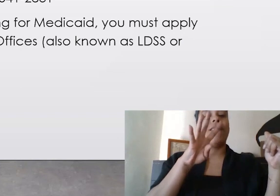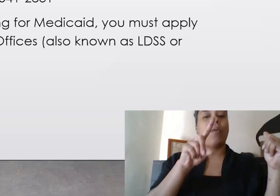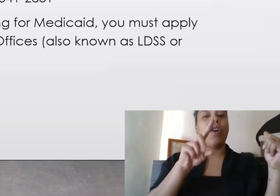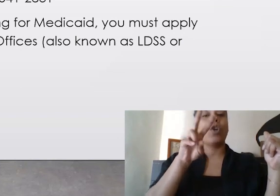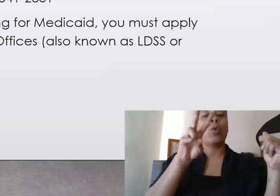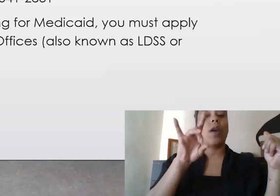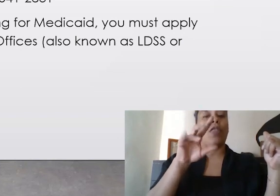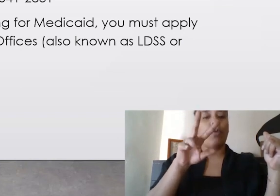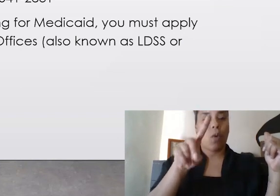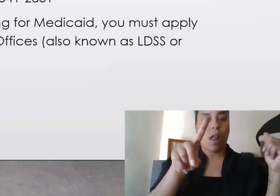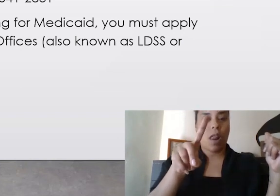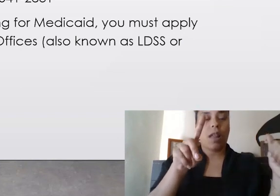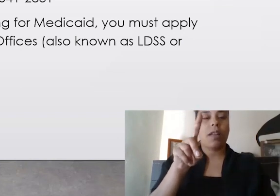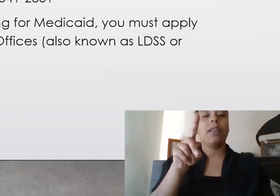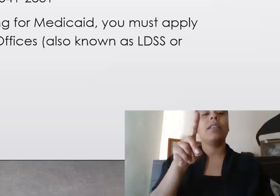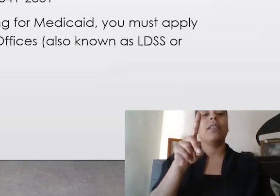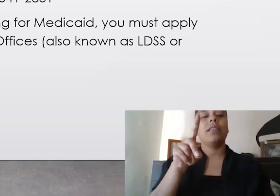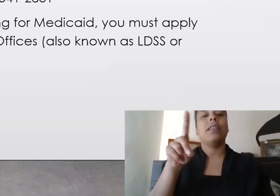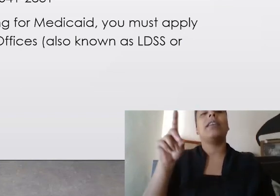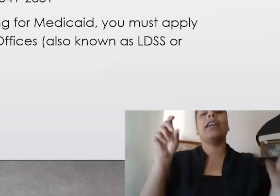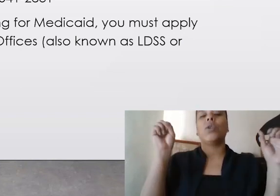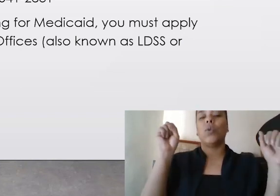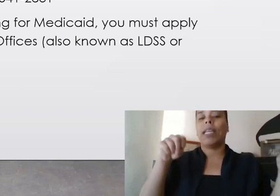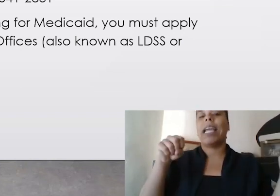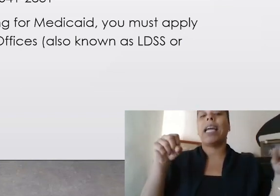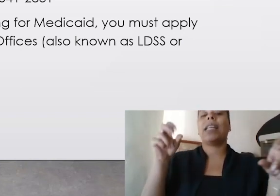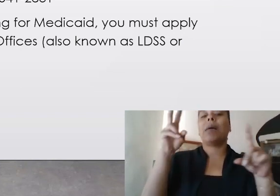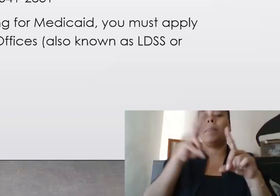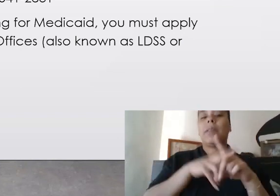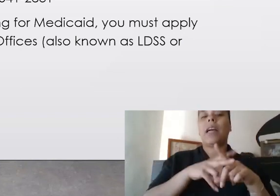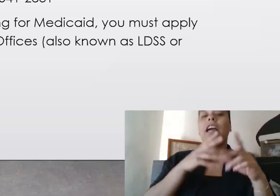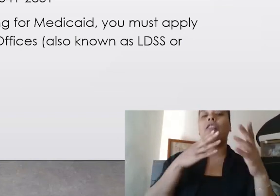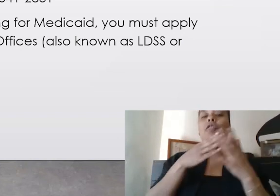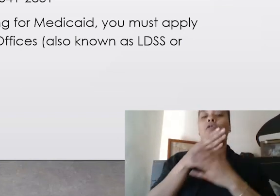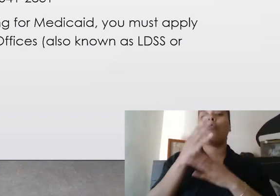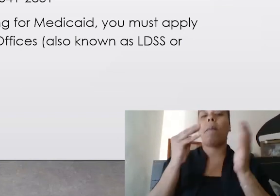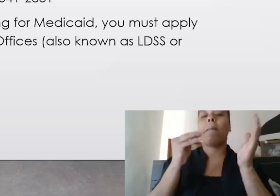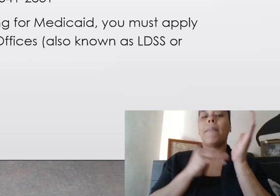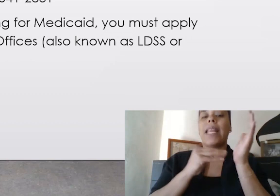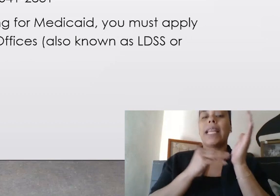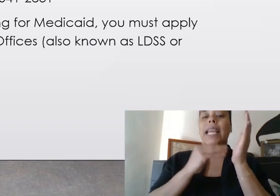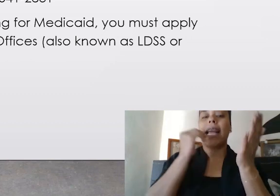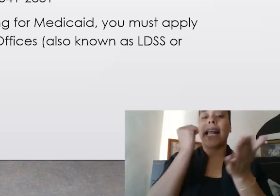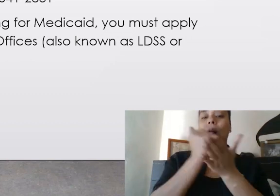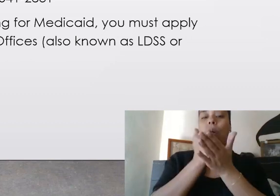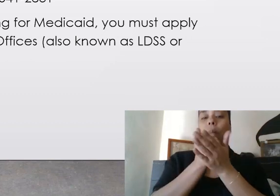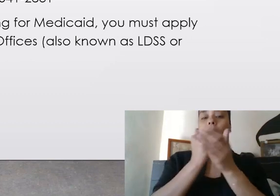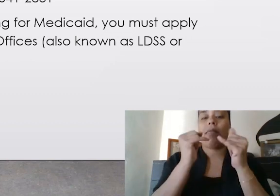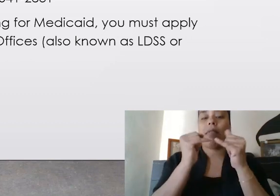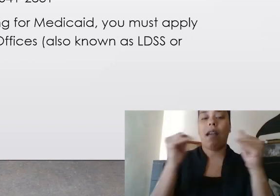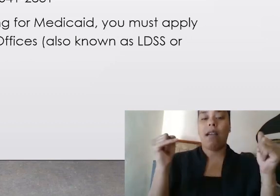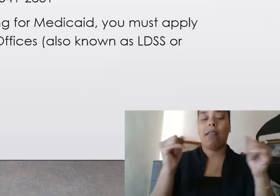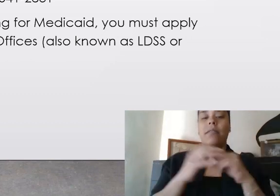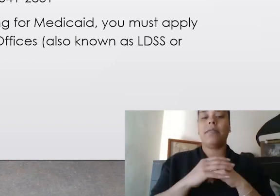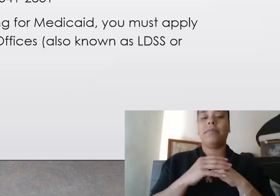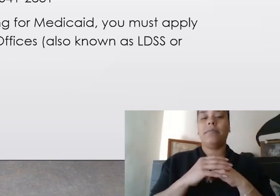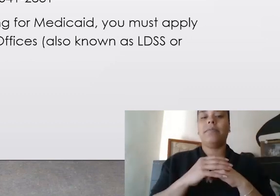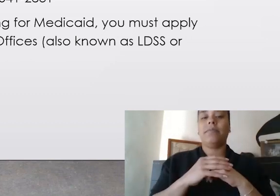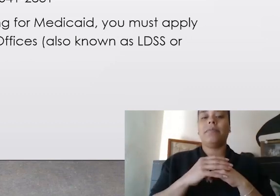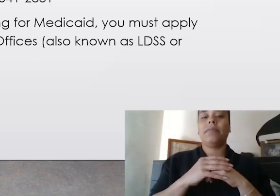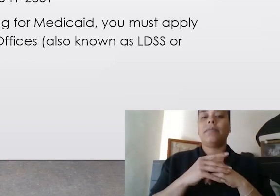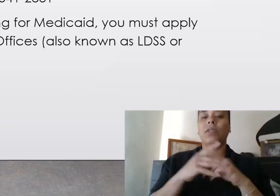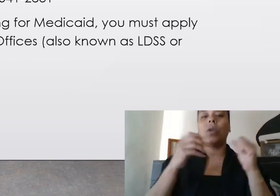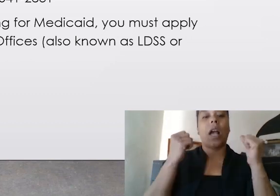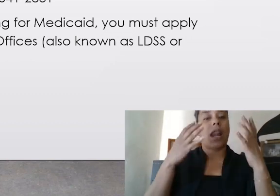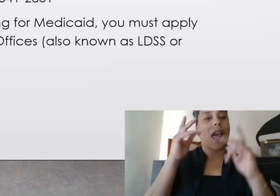1-800-541-2831, and you can apply through the Medicaid helpline. For people, a lot of people